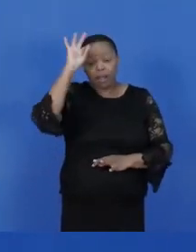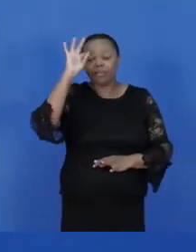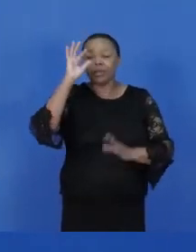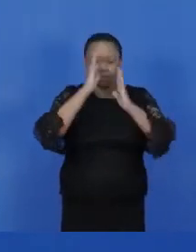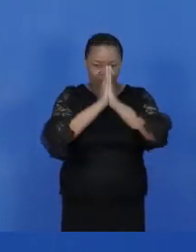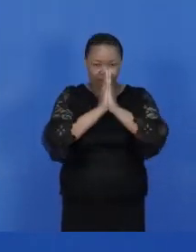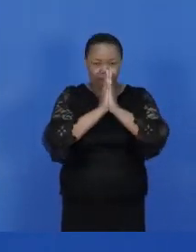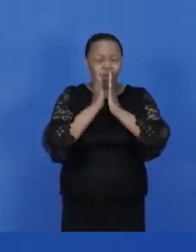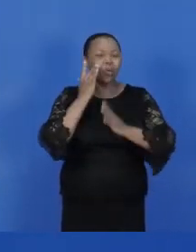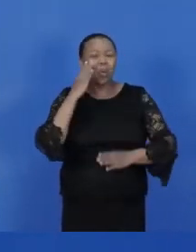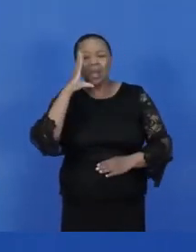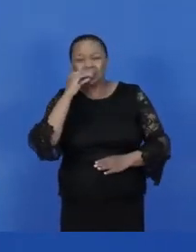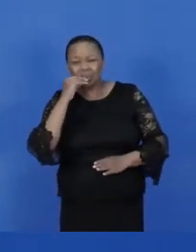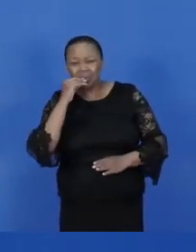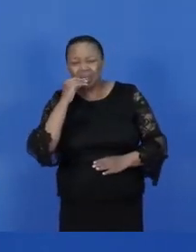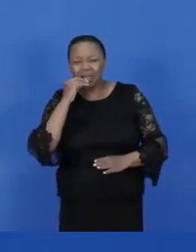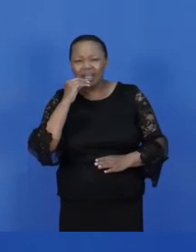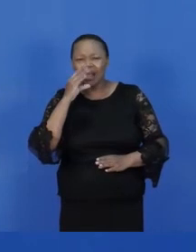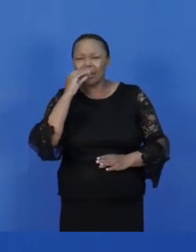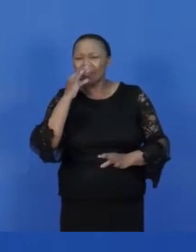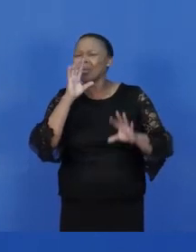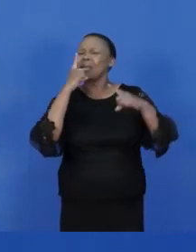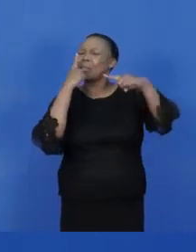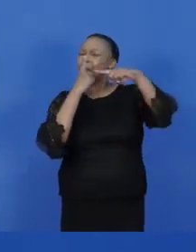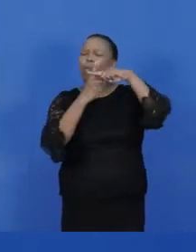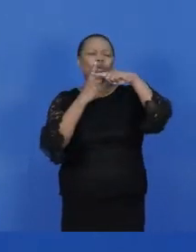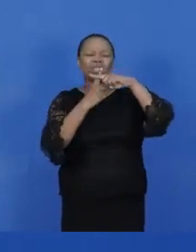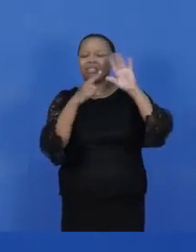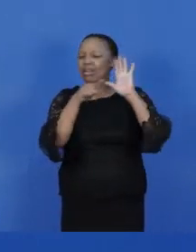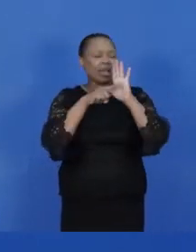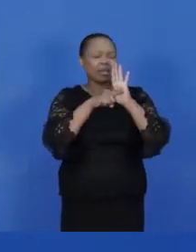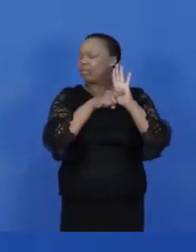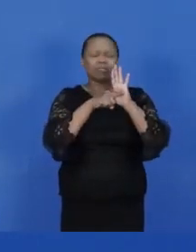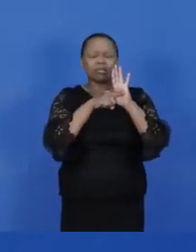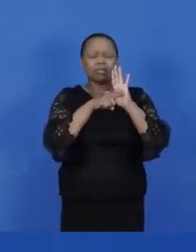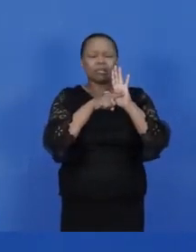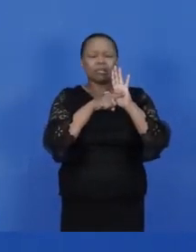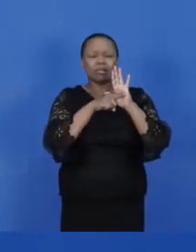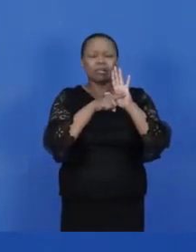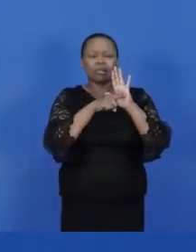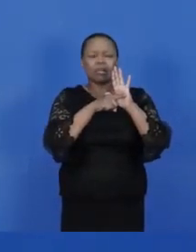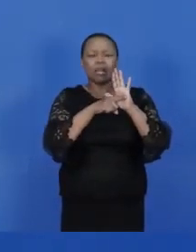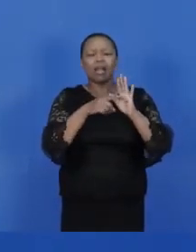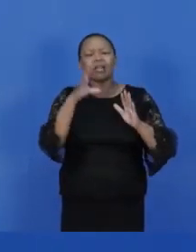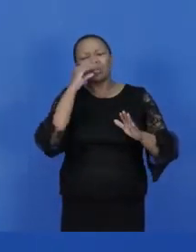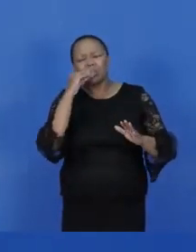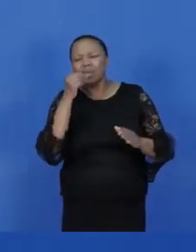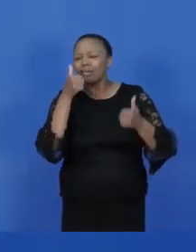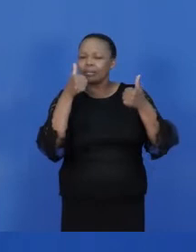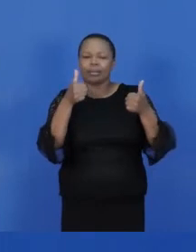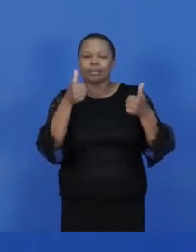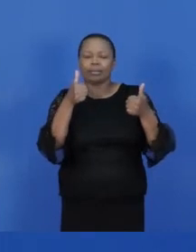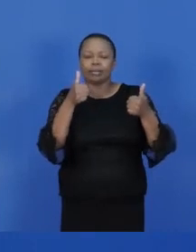And we need to watch our words. What negativity? Sometimes we speak negative words, we crush our governments. Be careful of the things you